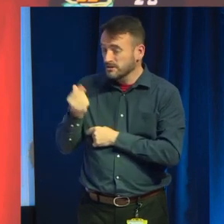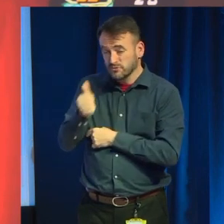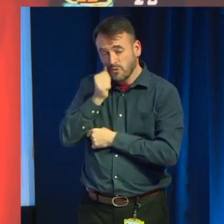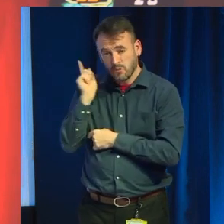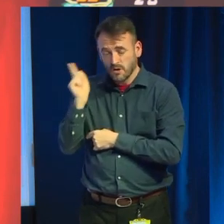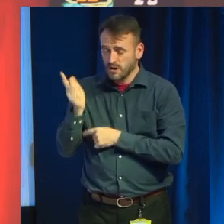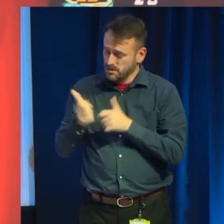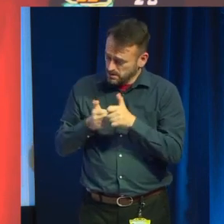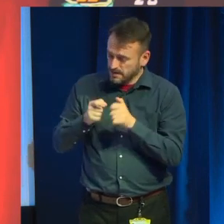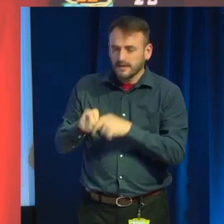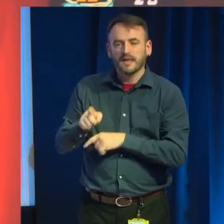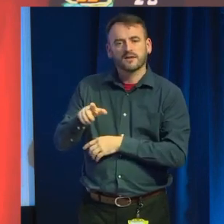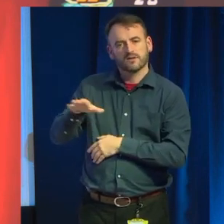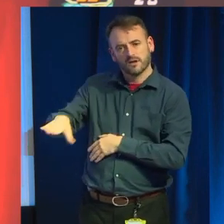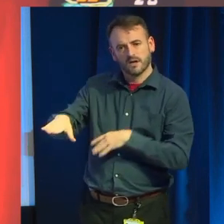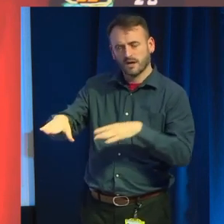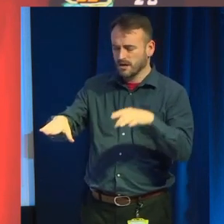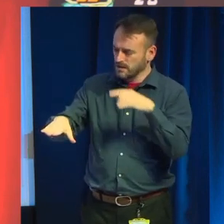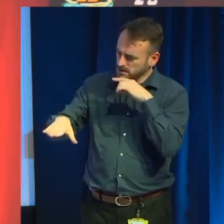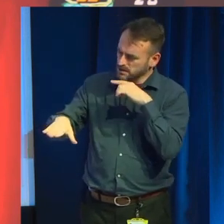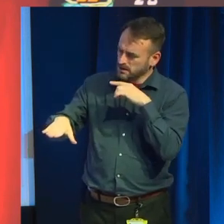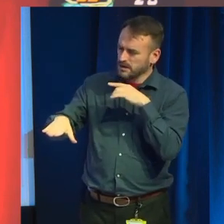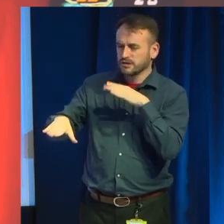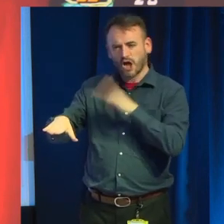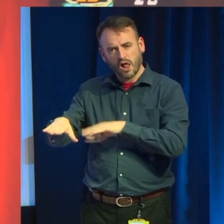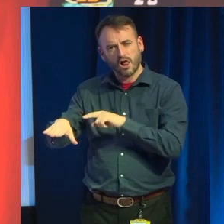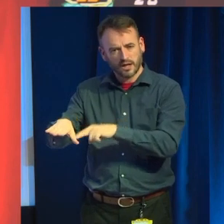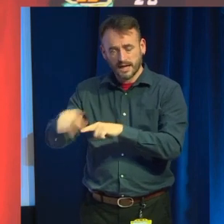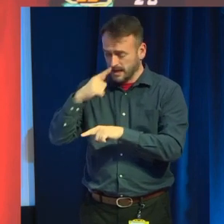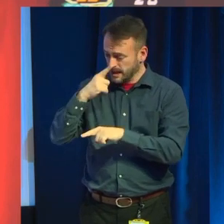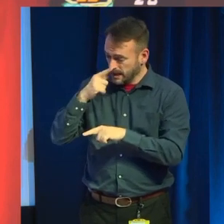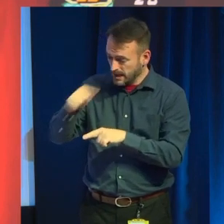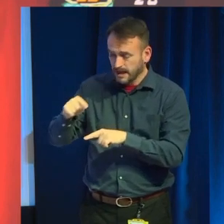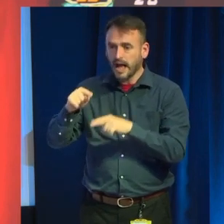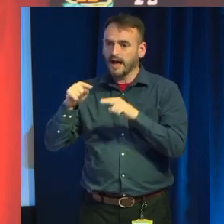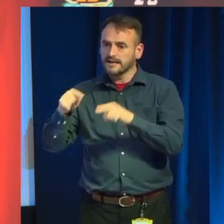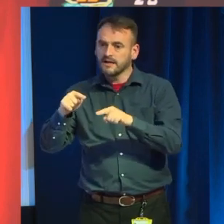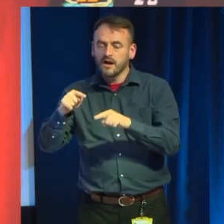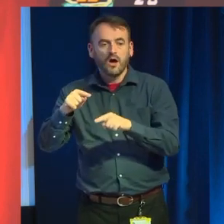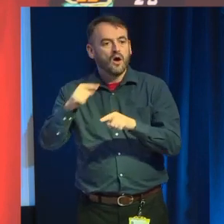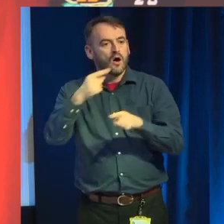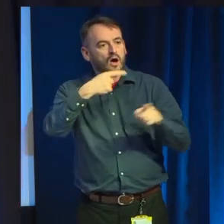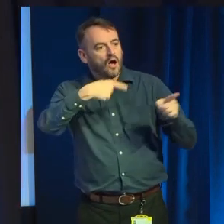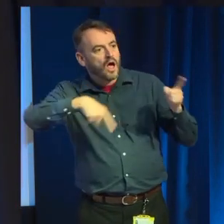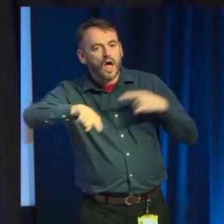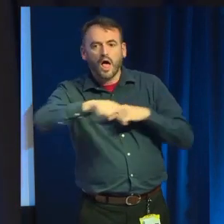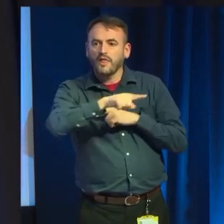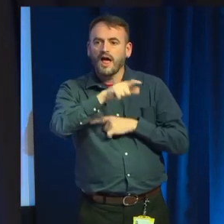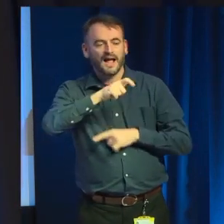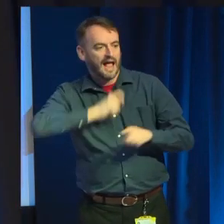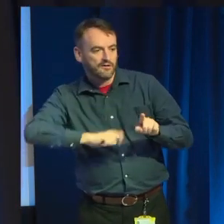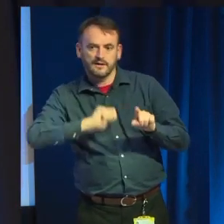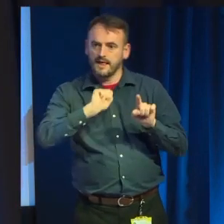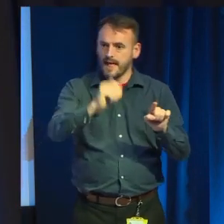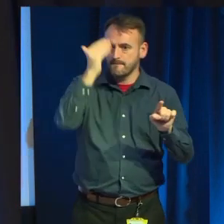kid, he is able to, and a bunch of other people, access the mind and psyche of other characters in the game.